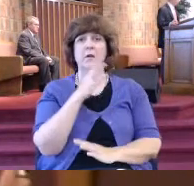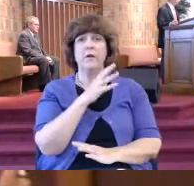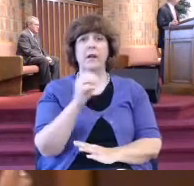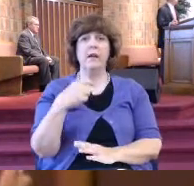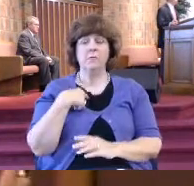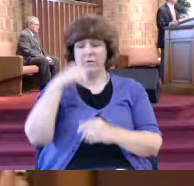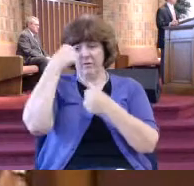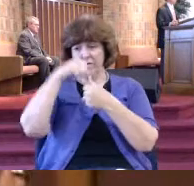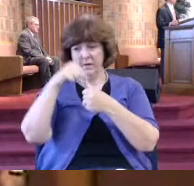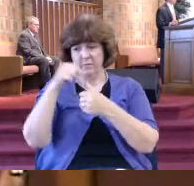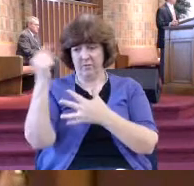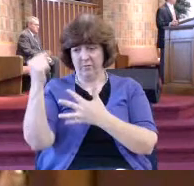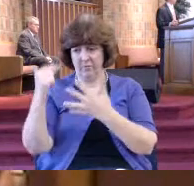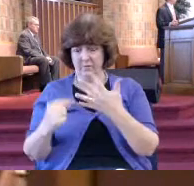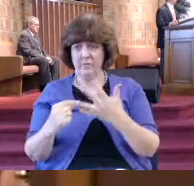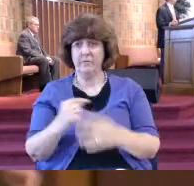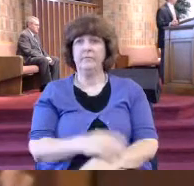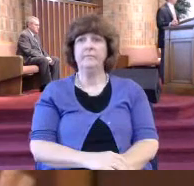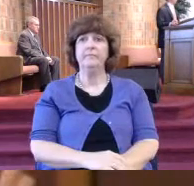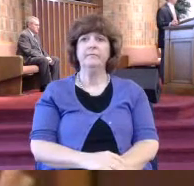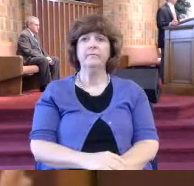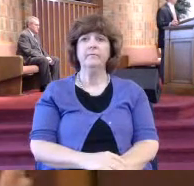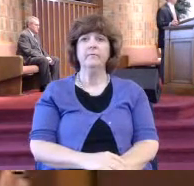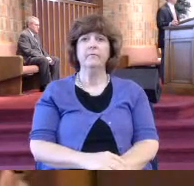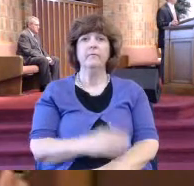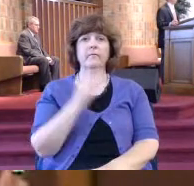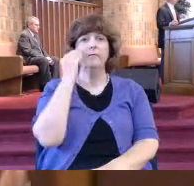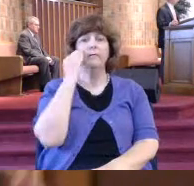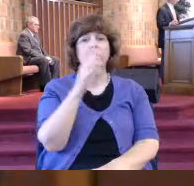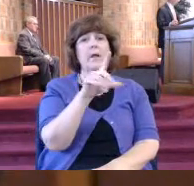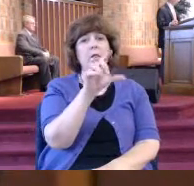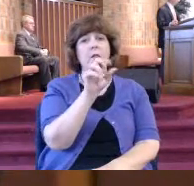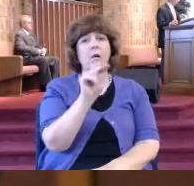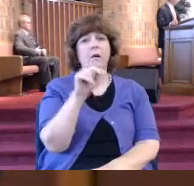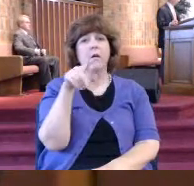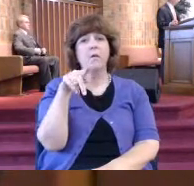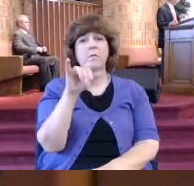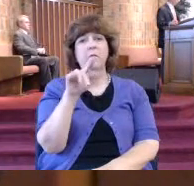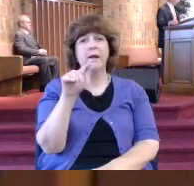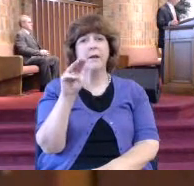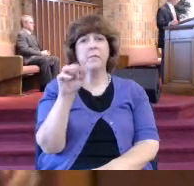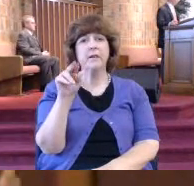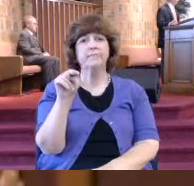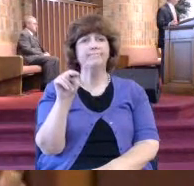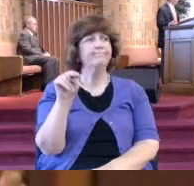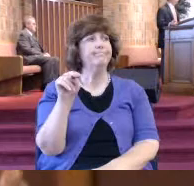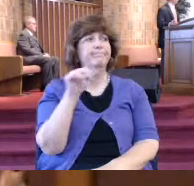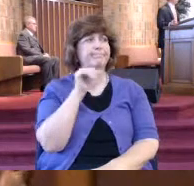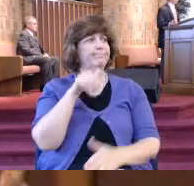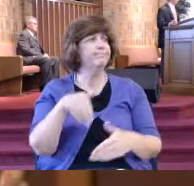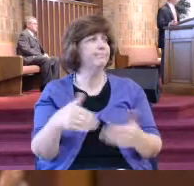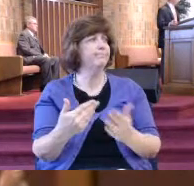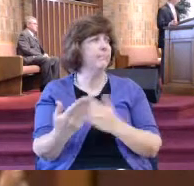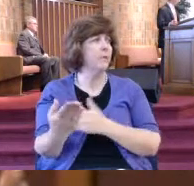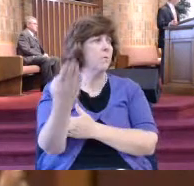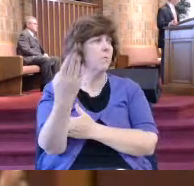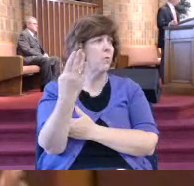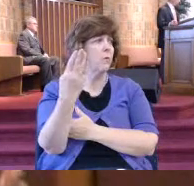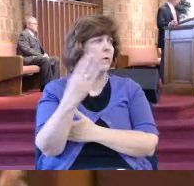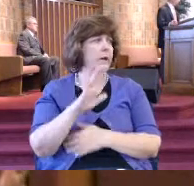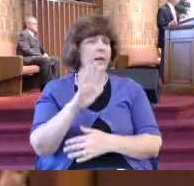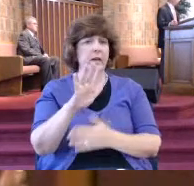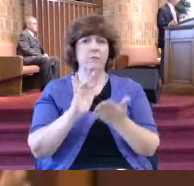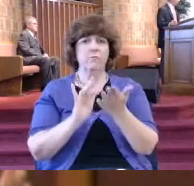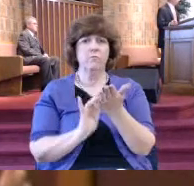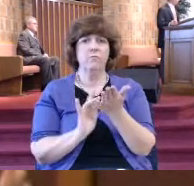him. Also, an update on Lon Pittman. He was not able to make it this morning from his treatments for